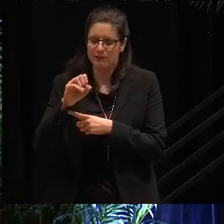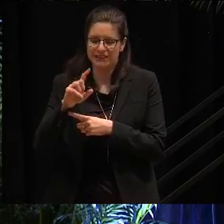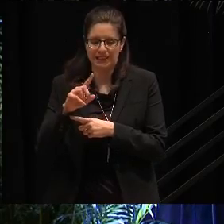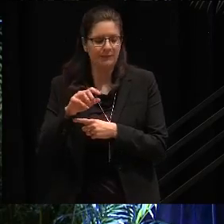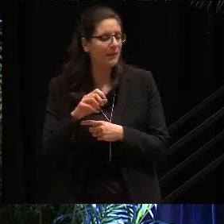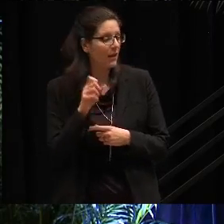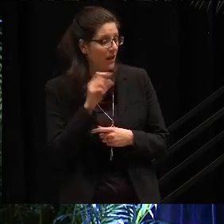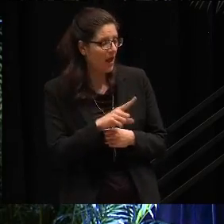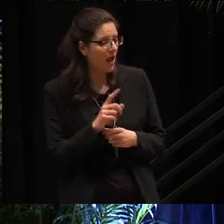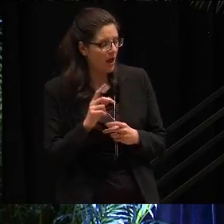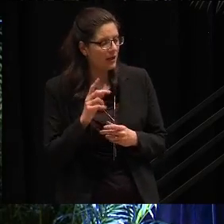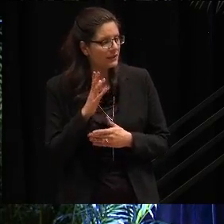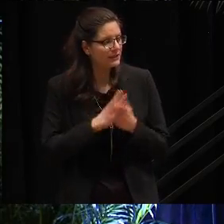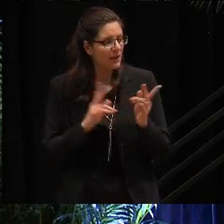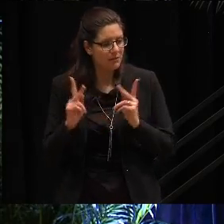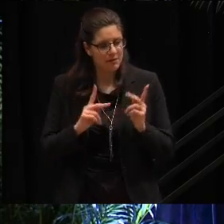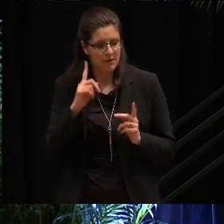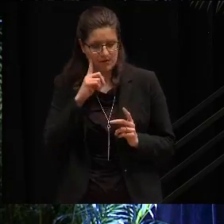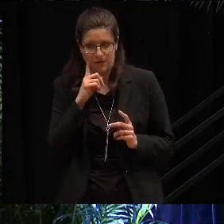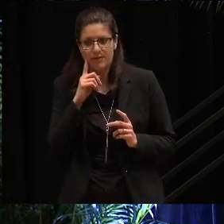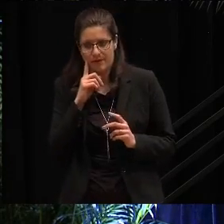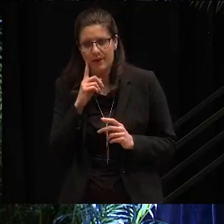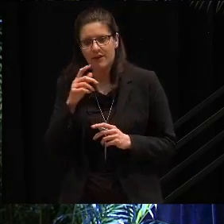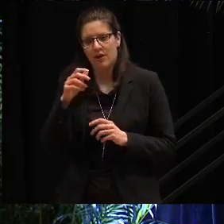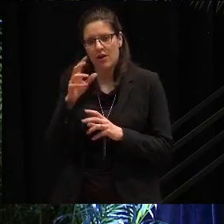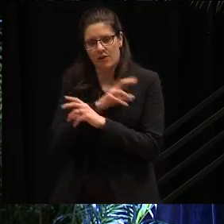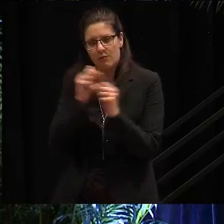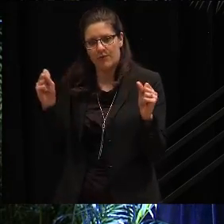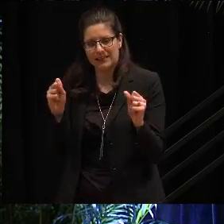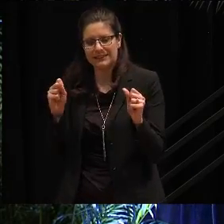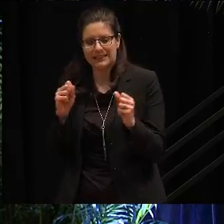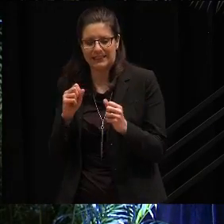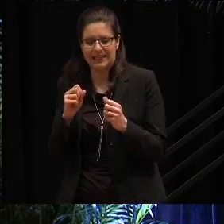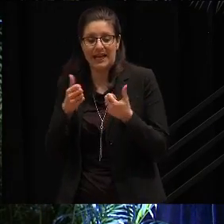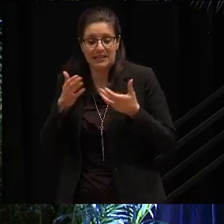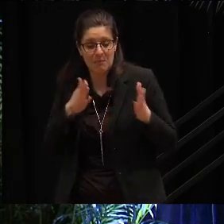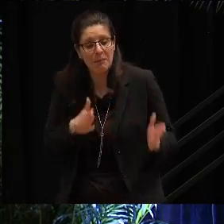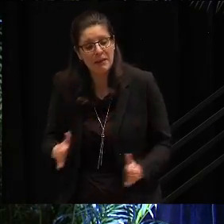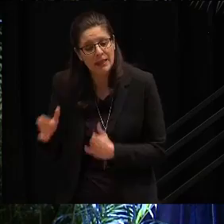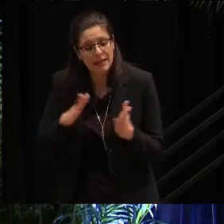think President is deliberately sowing distraction